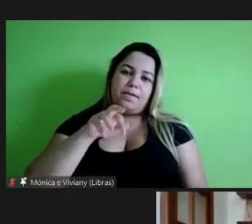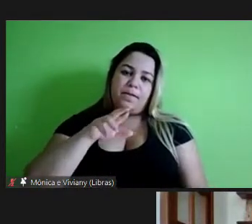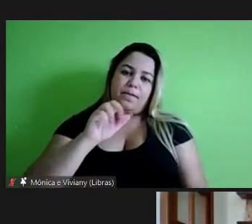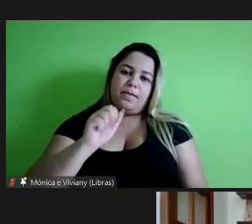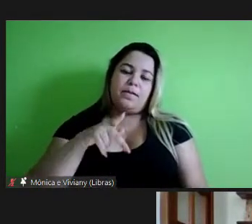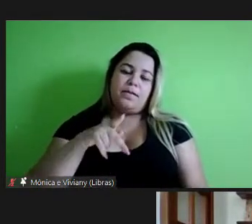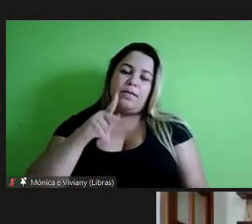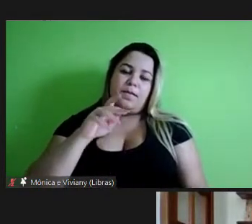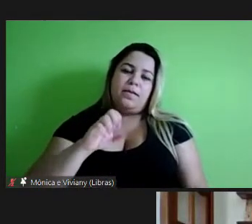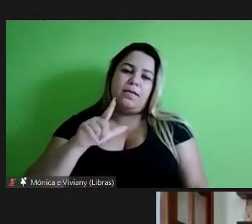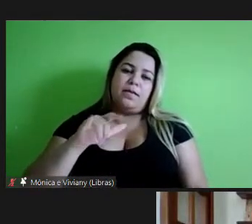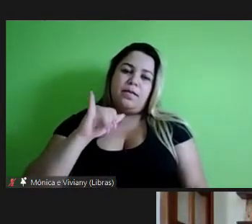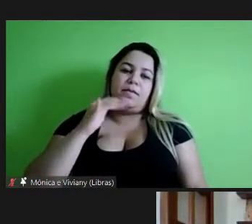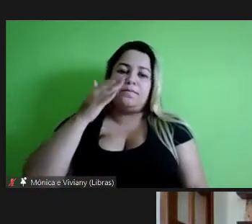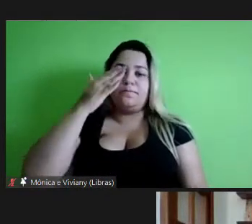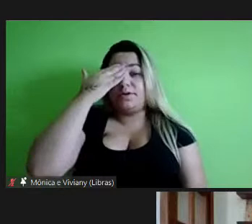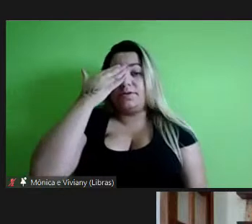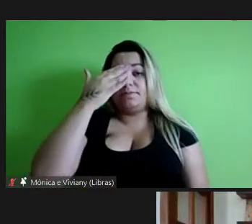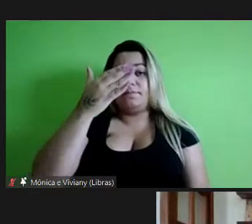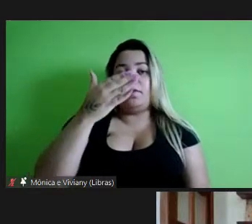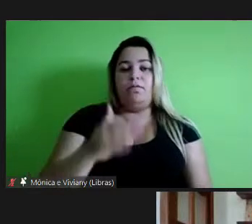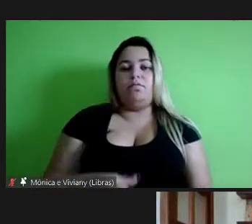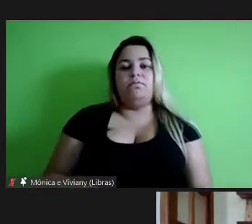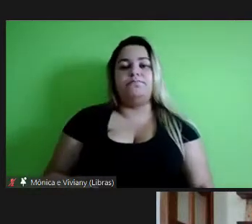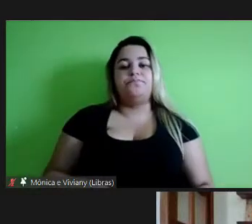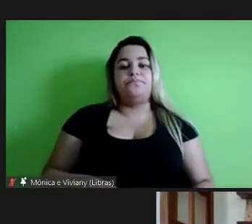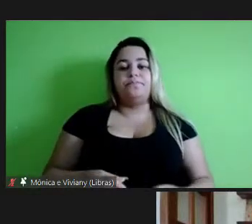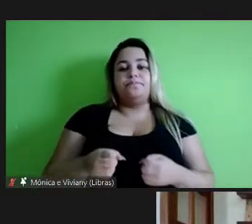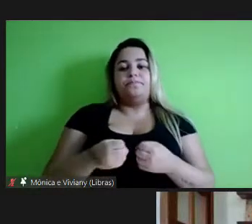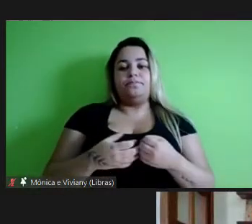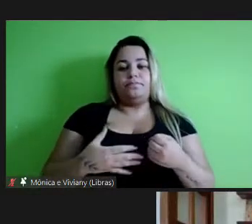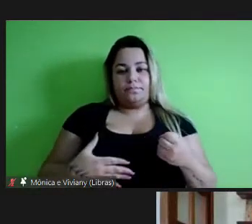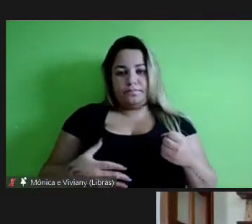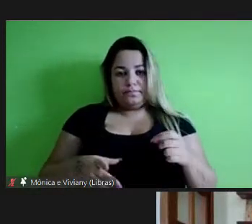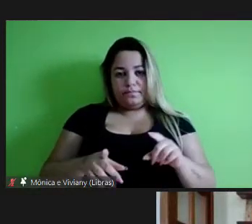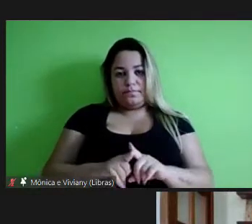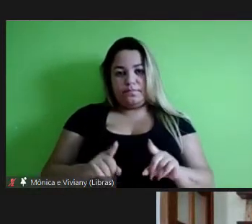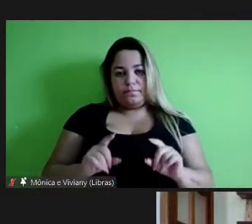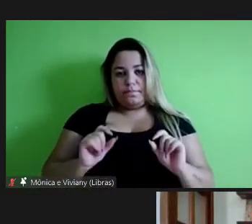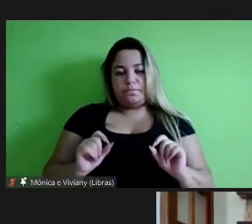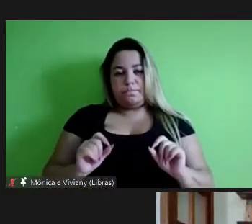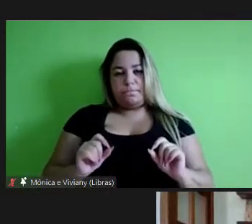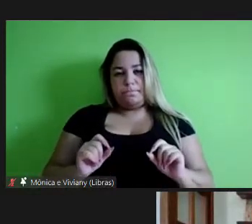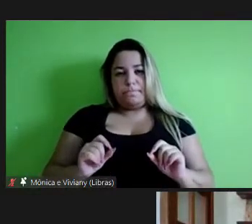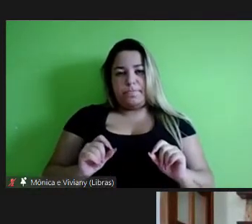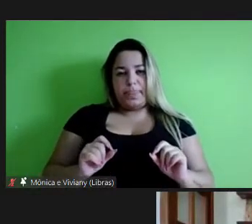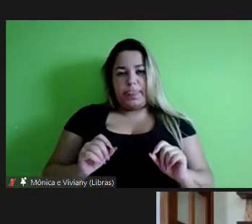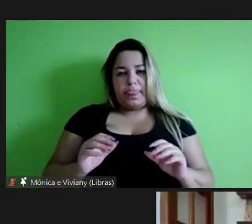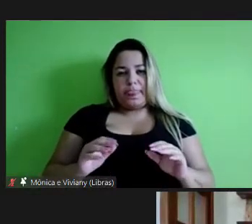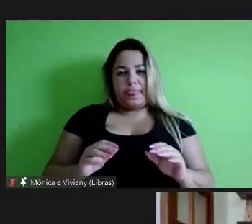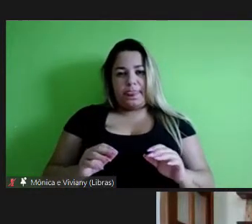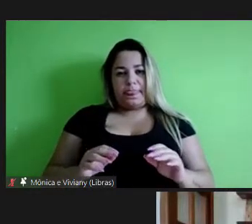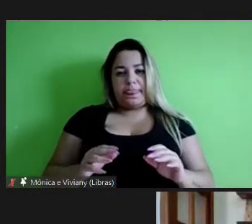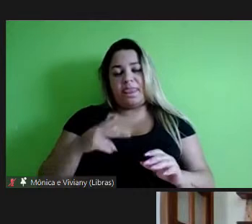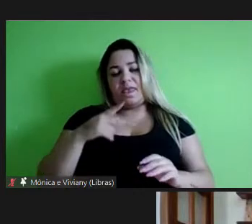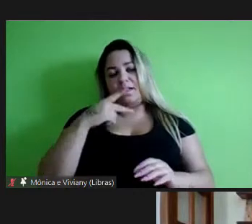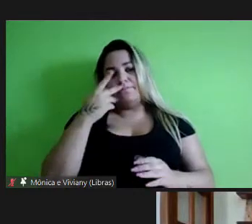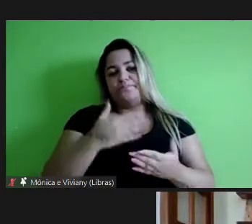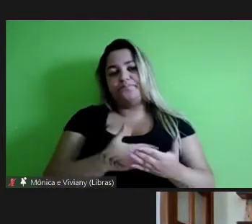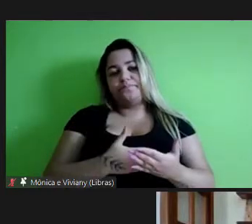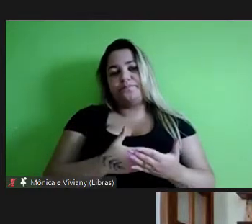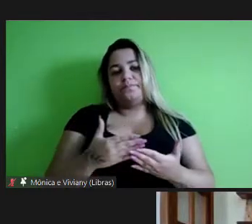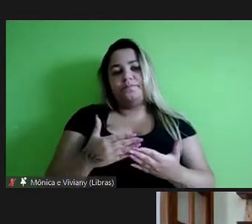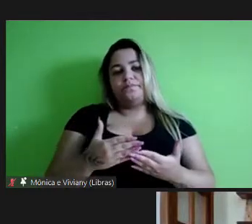and then Kelly. Thank you. I would like to make a comment actually that I did in my